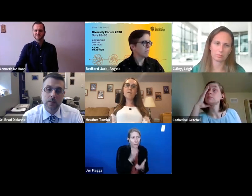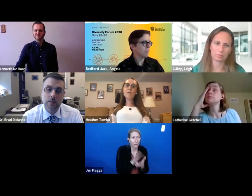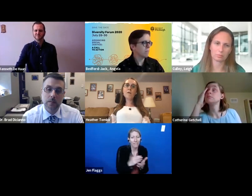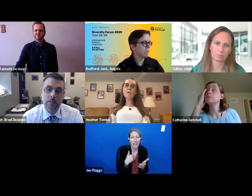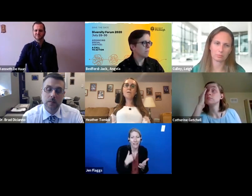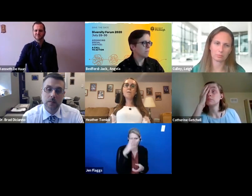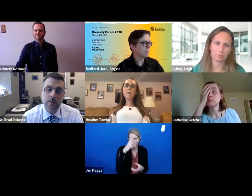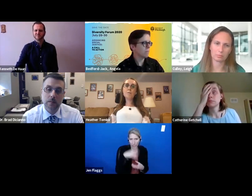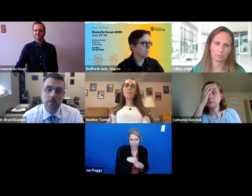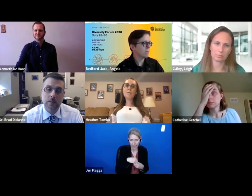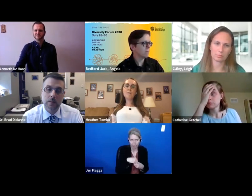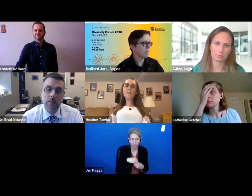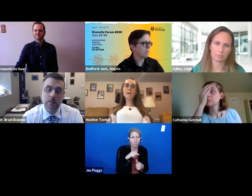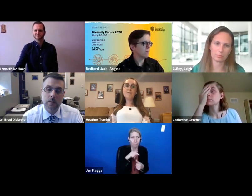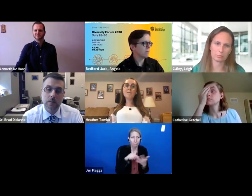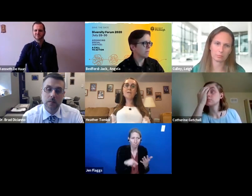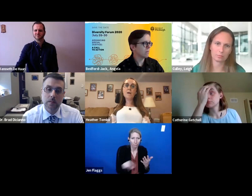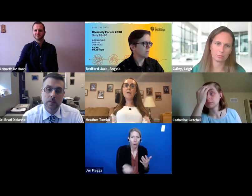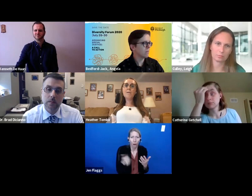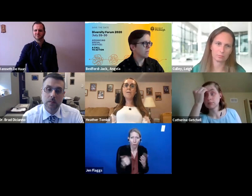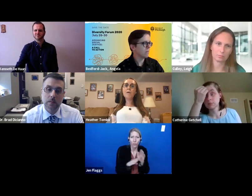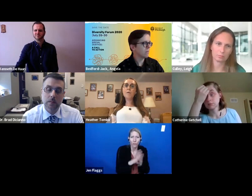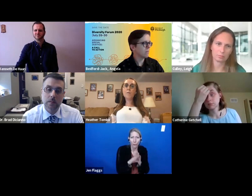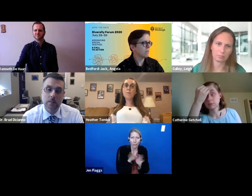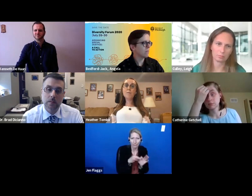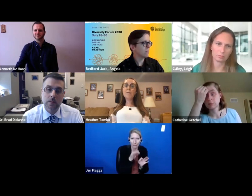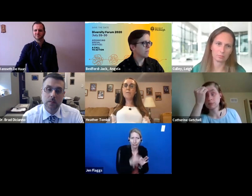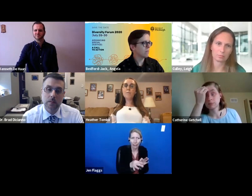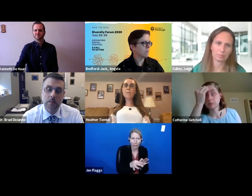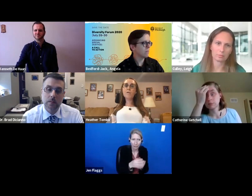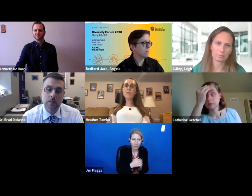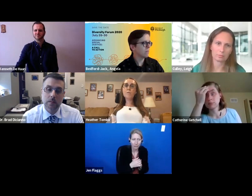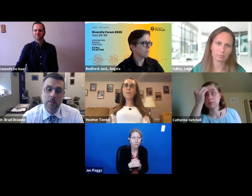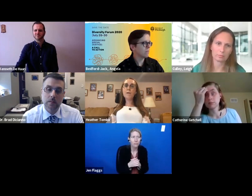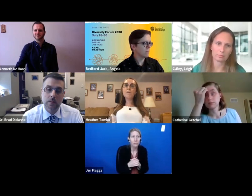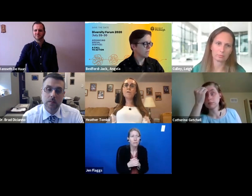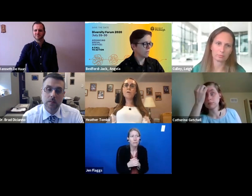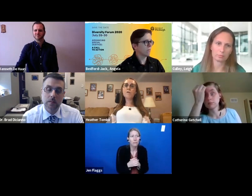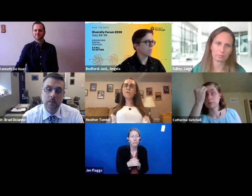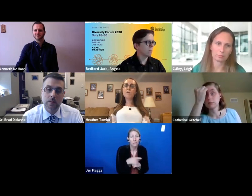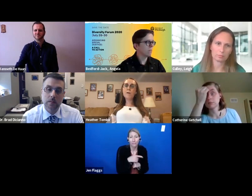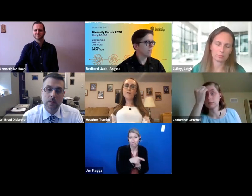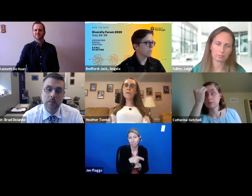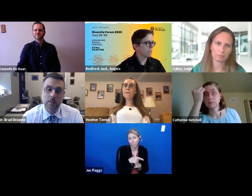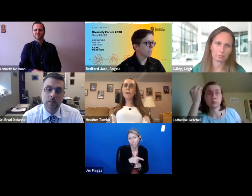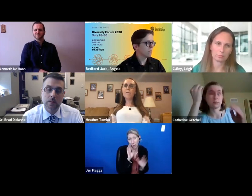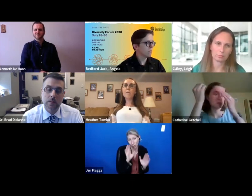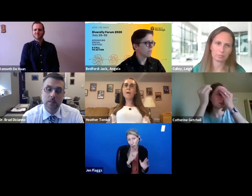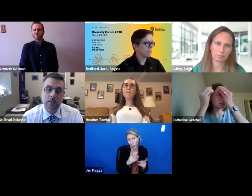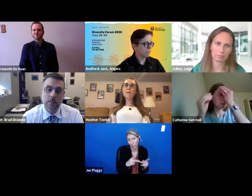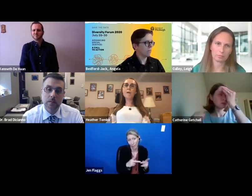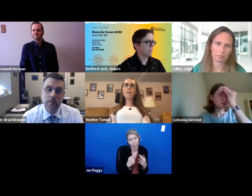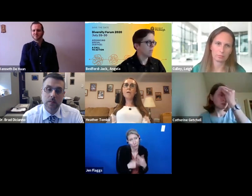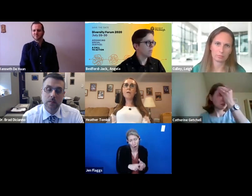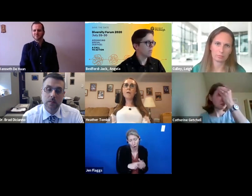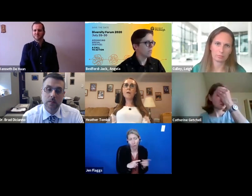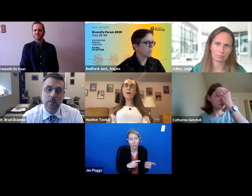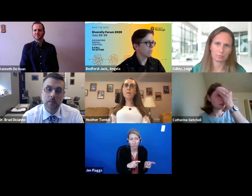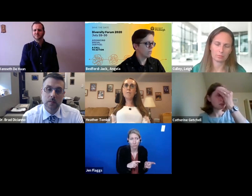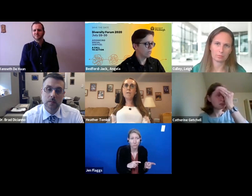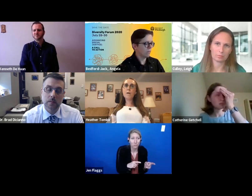with other developmental delays. And their website would be a great place to start. They also have a